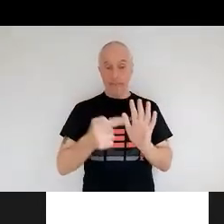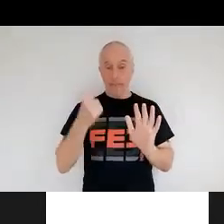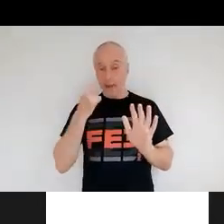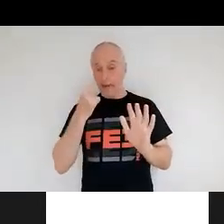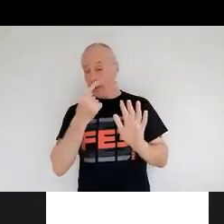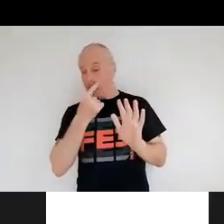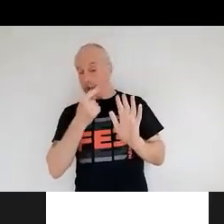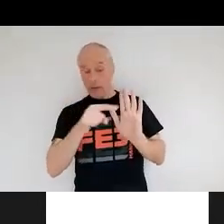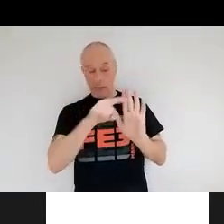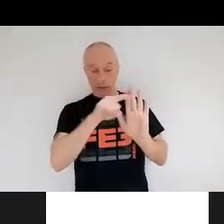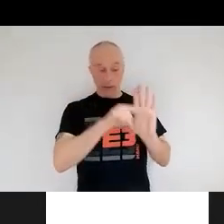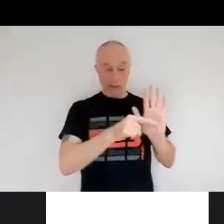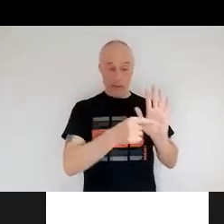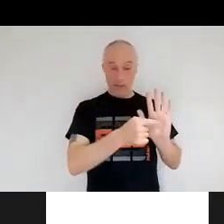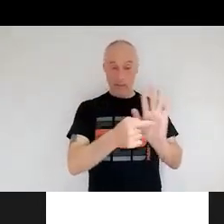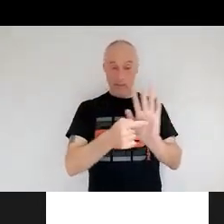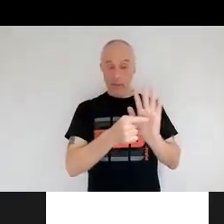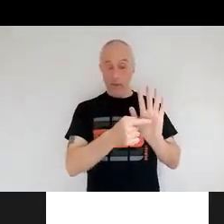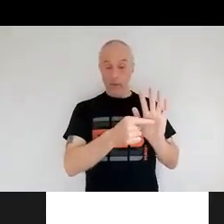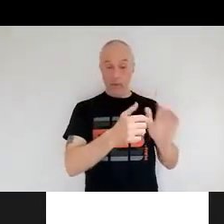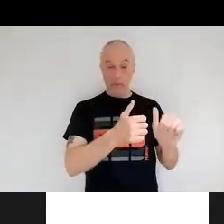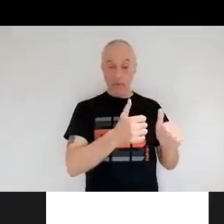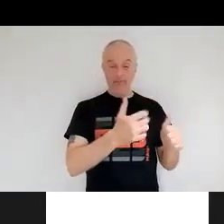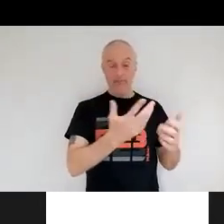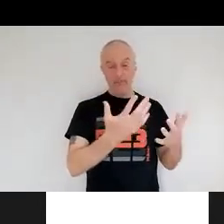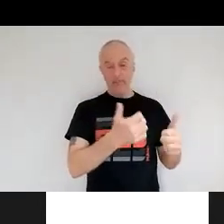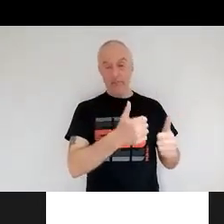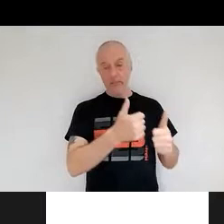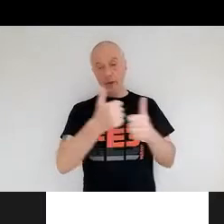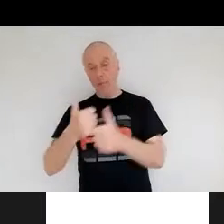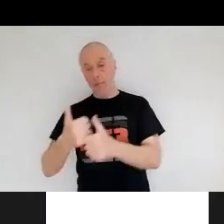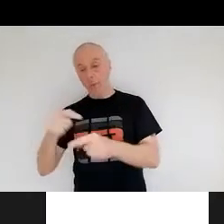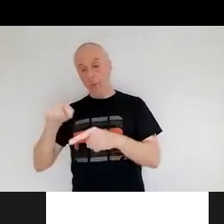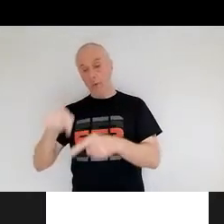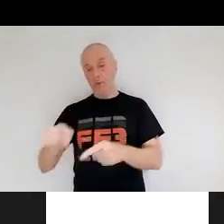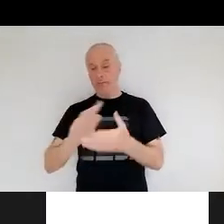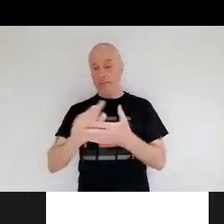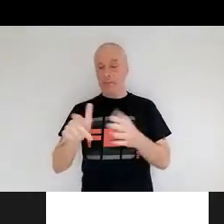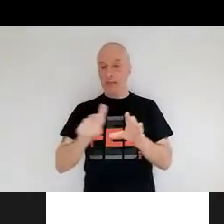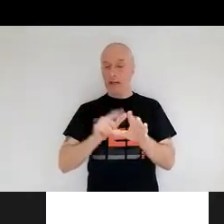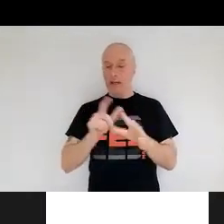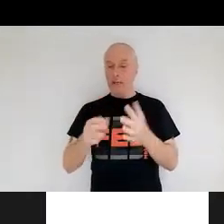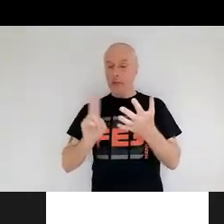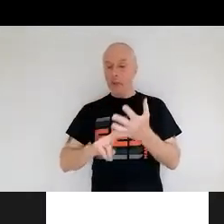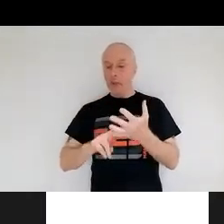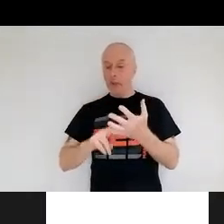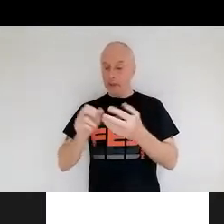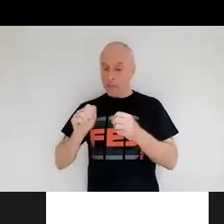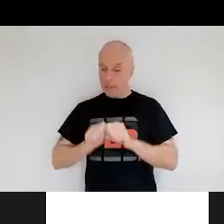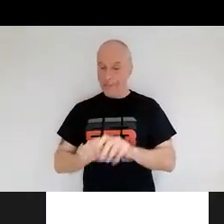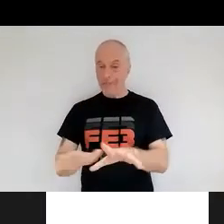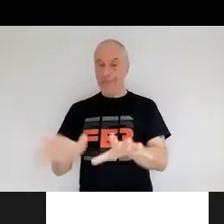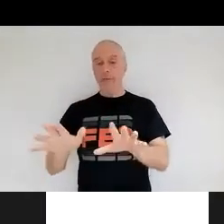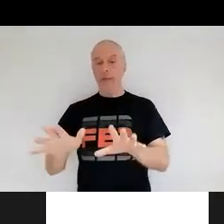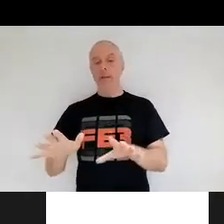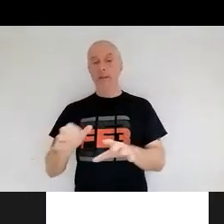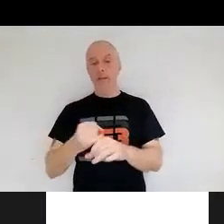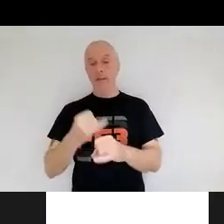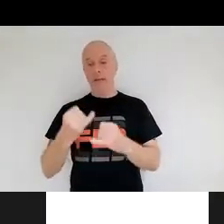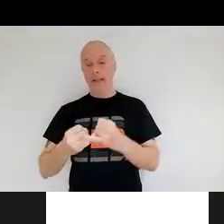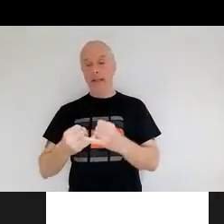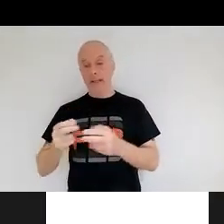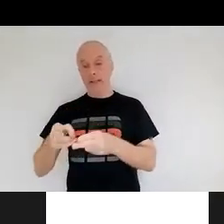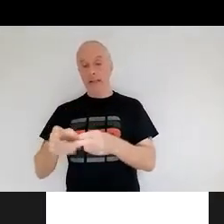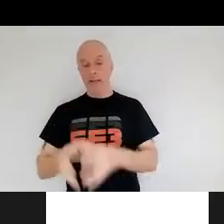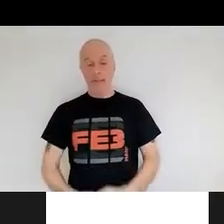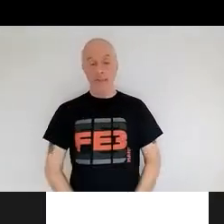developed ultimately to support the introduction of hydrogen into the system, and then we'll go into the Q&A after that. So first of